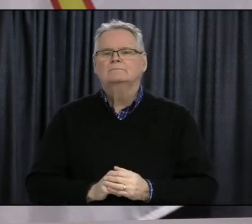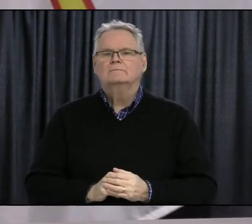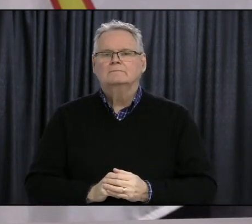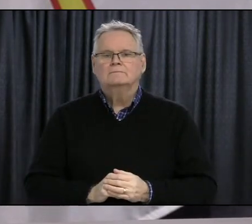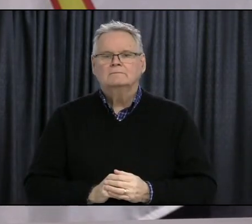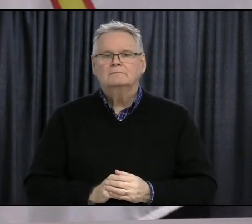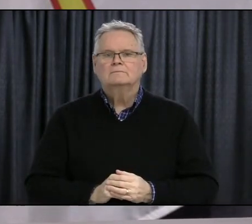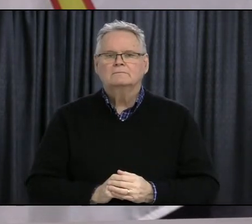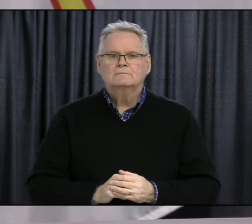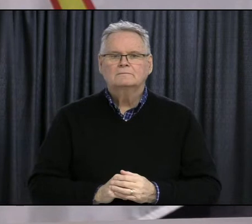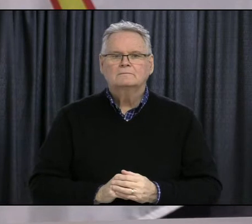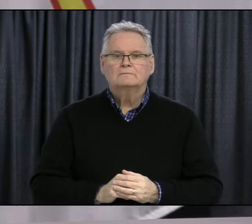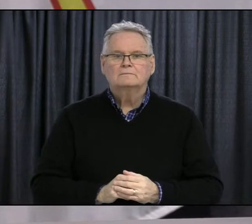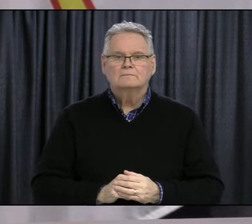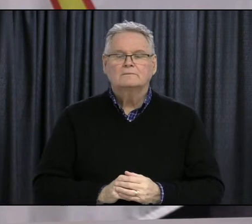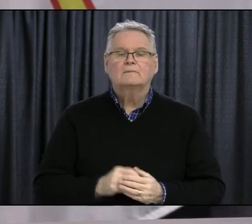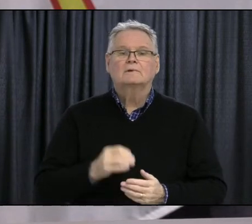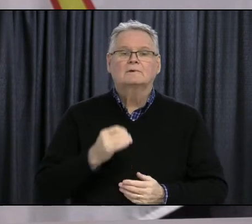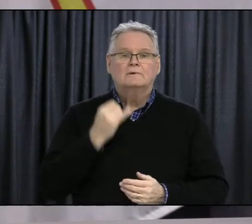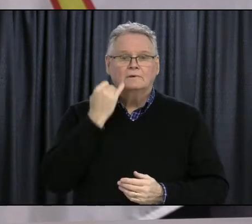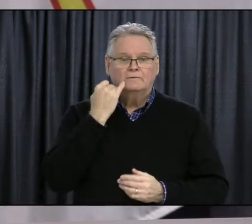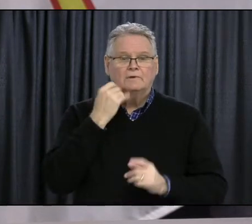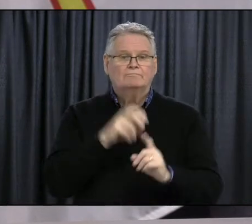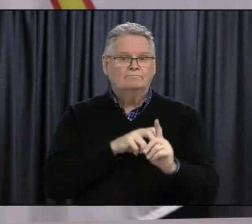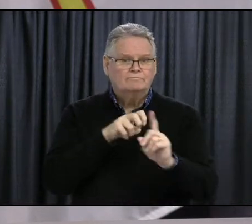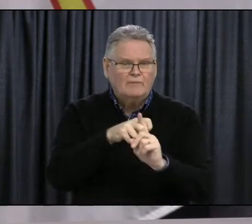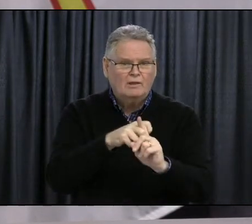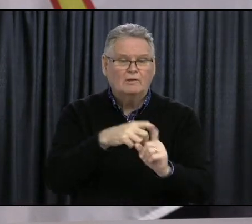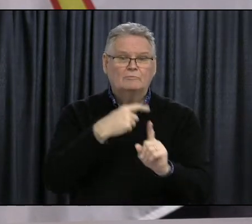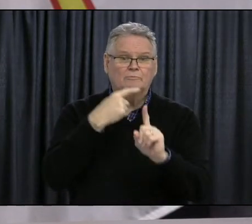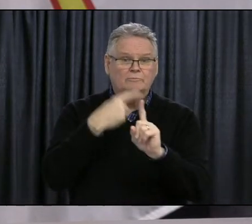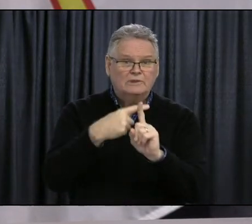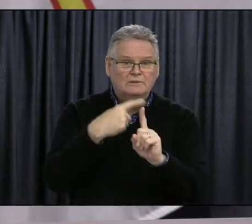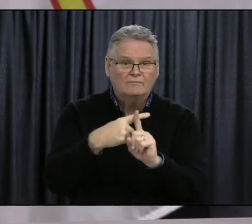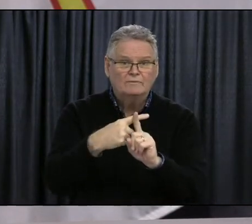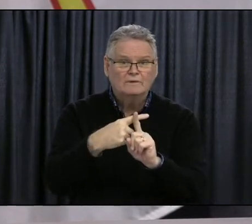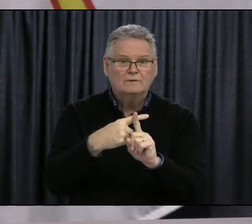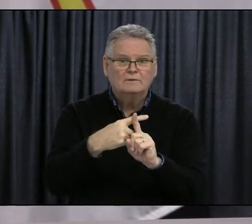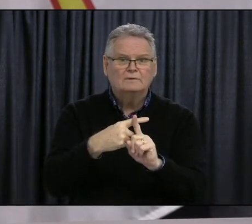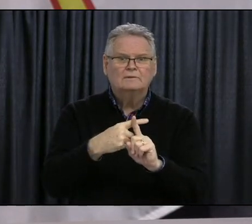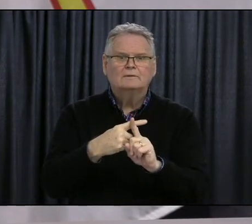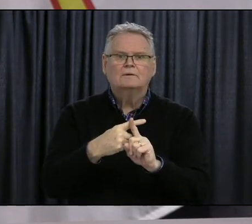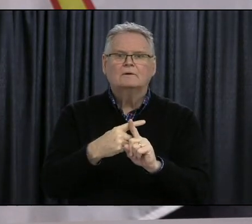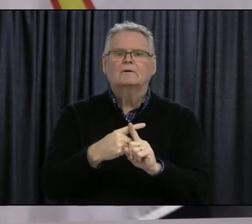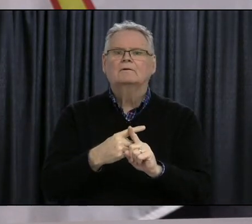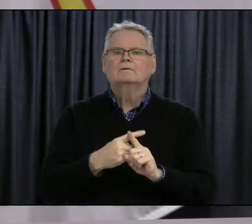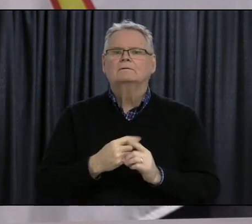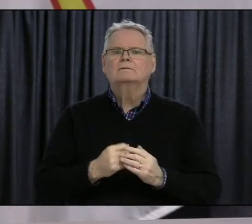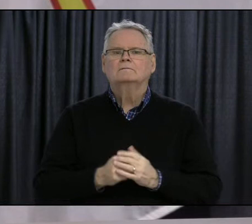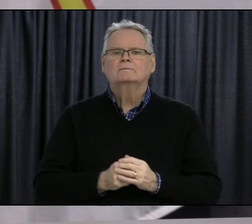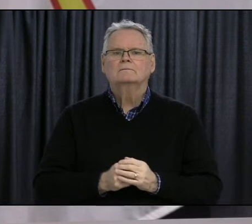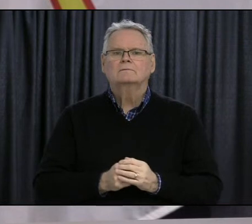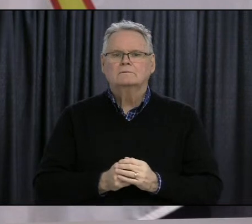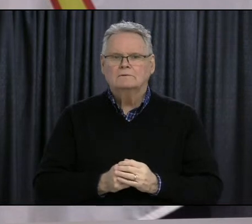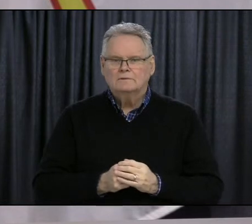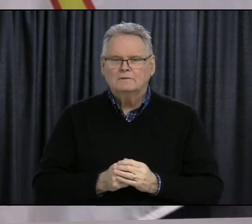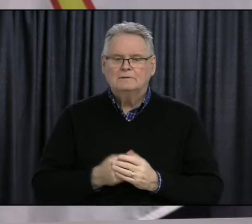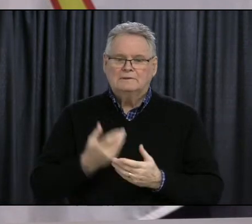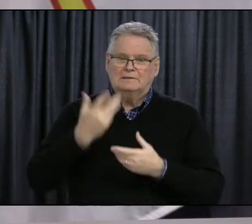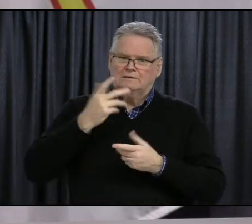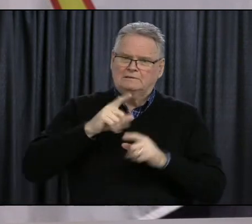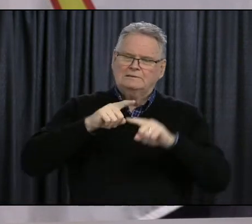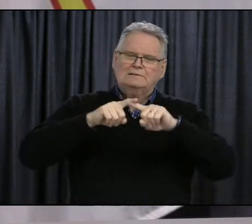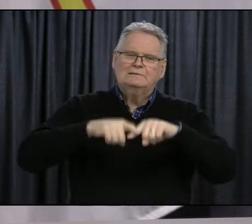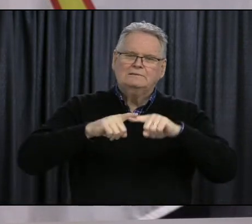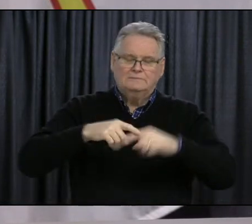viral load, which is the amount of virus in your body. Sometimes it takes a few days for the